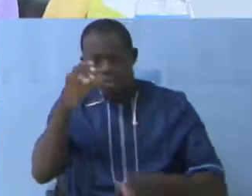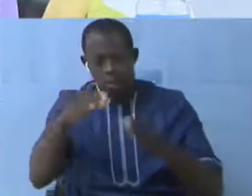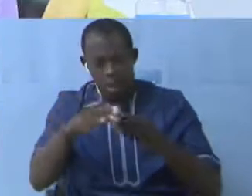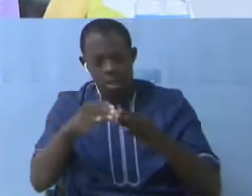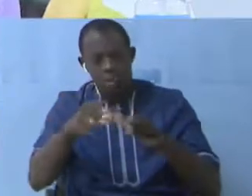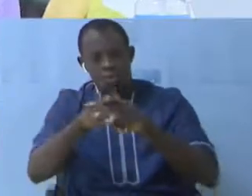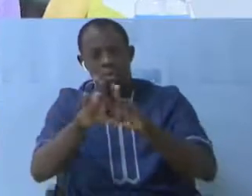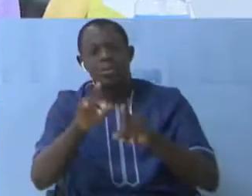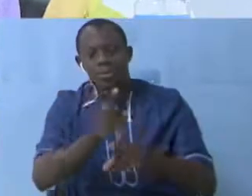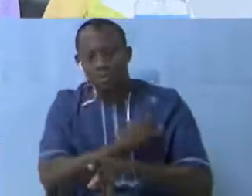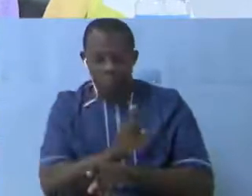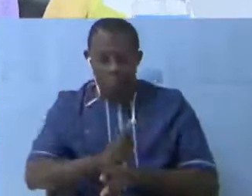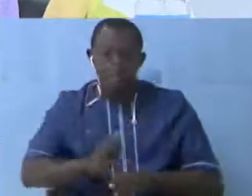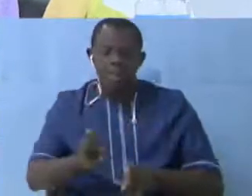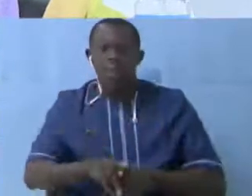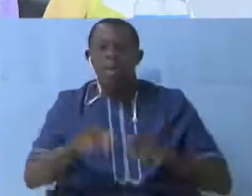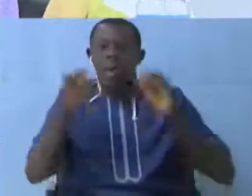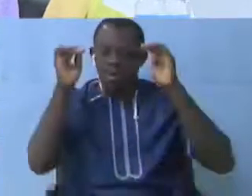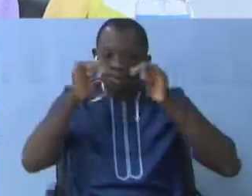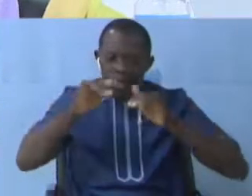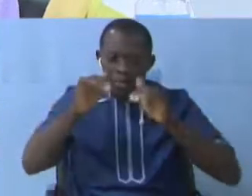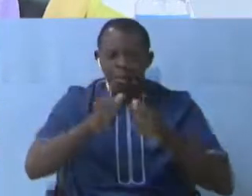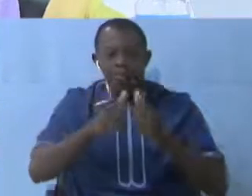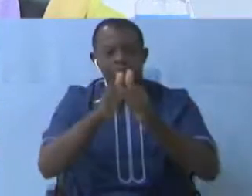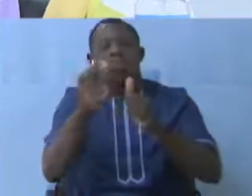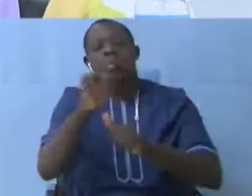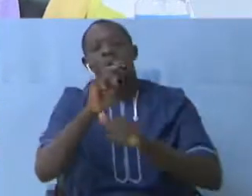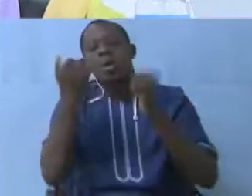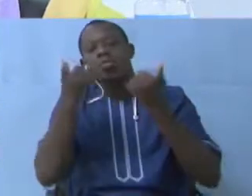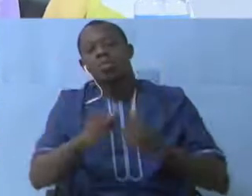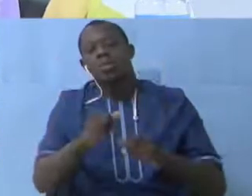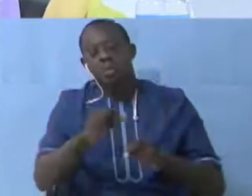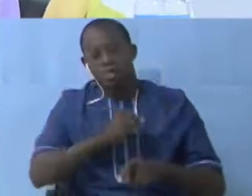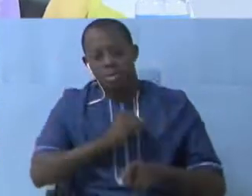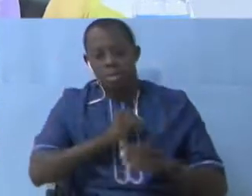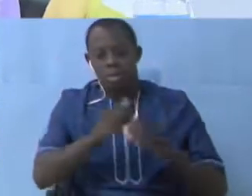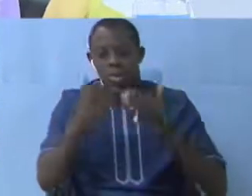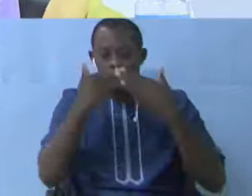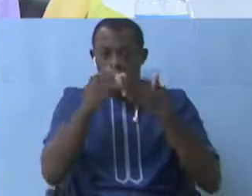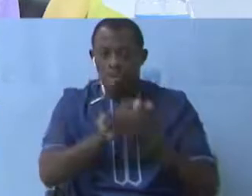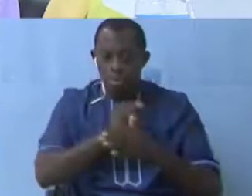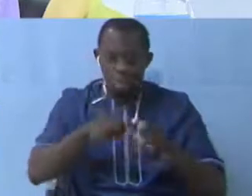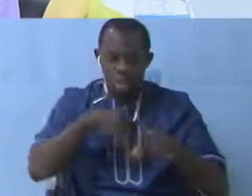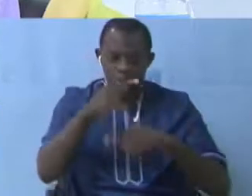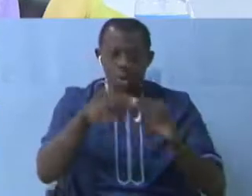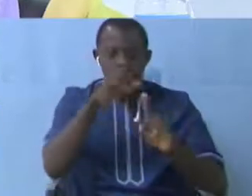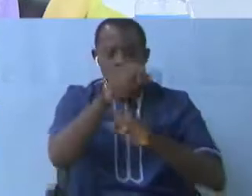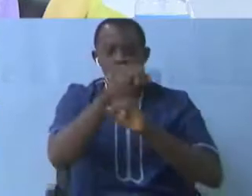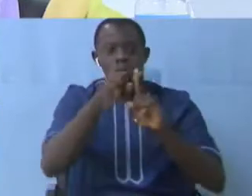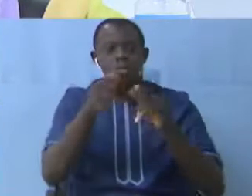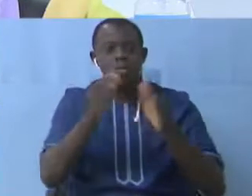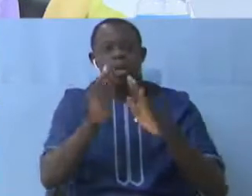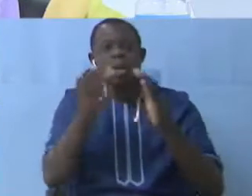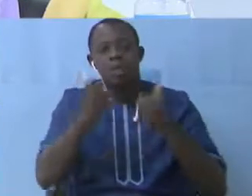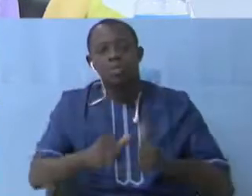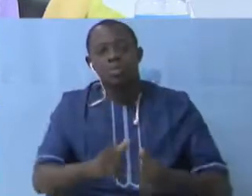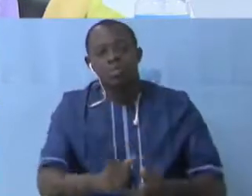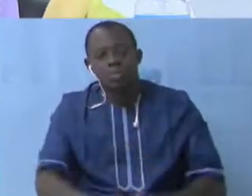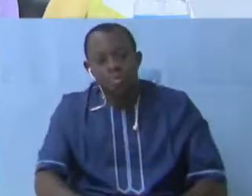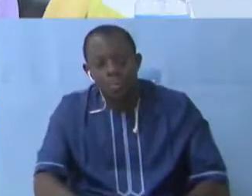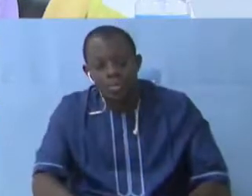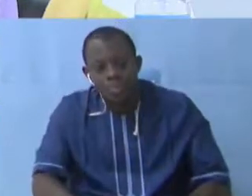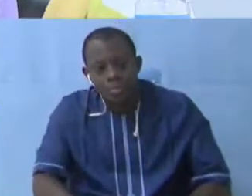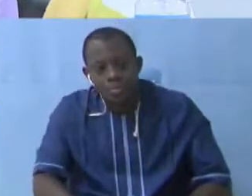and following up what was happening. So she informed us about the situation. ci la ñu yëgal nag nekkin bi